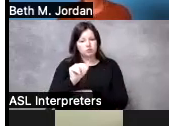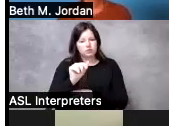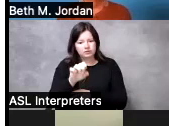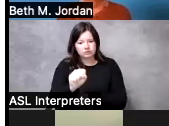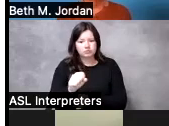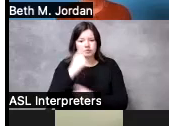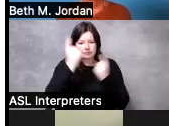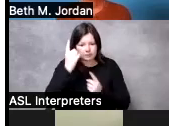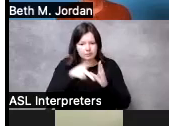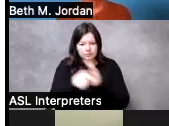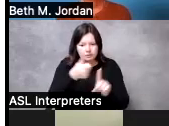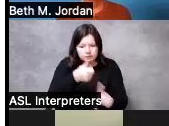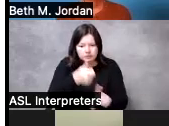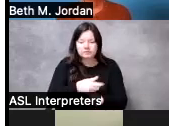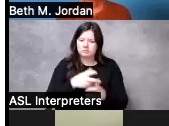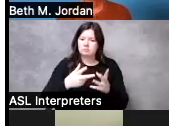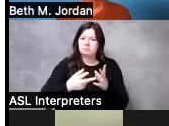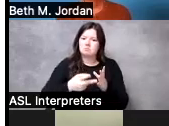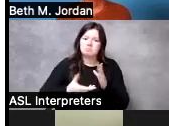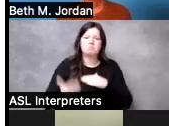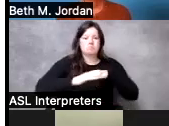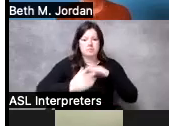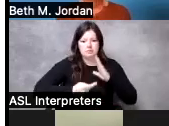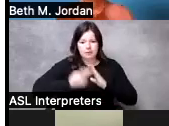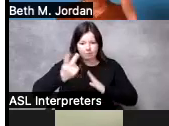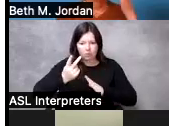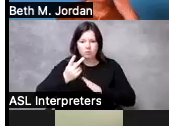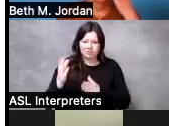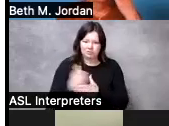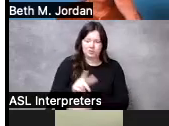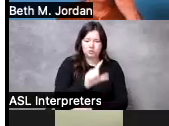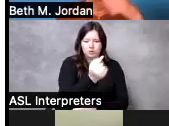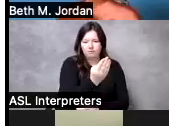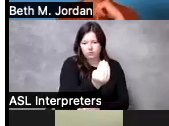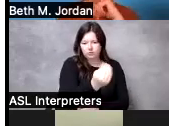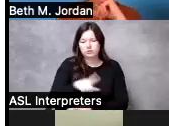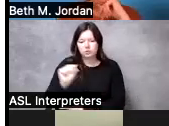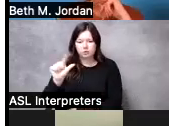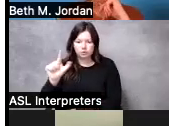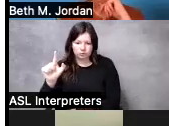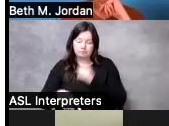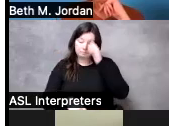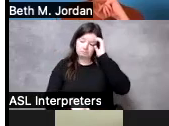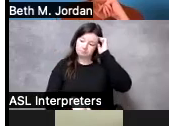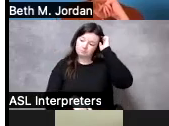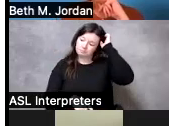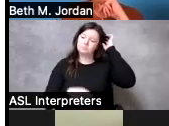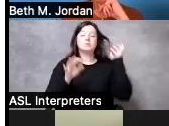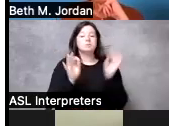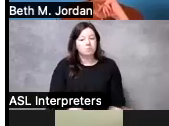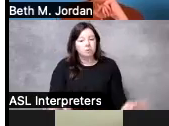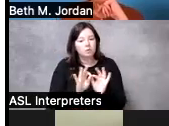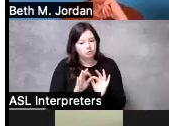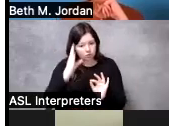than doubling during this time period, again, between 2014 and 2021. It's important to note that survey data are